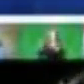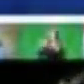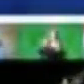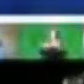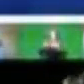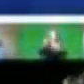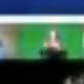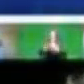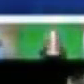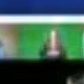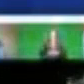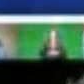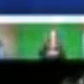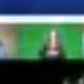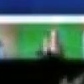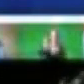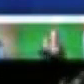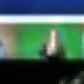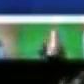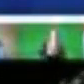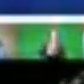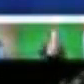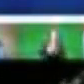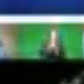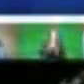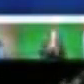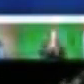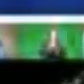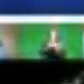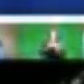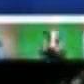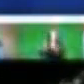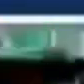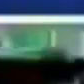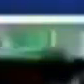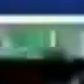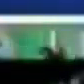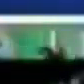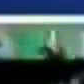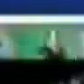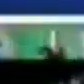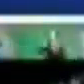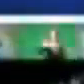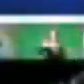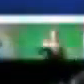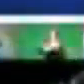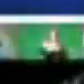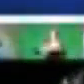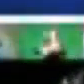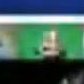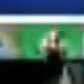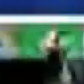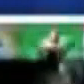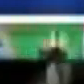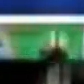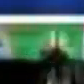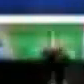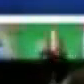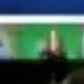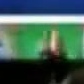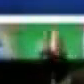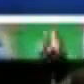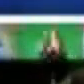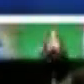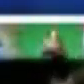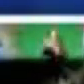efficient planning. And then which is kind of special is that we here count on the operators. So the